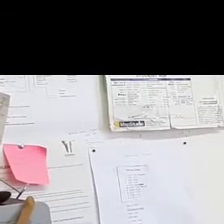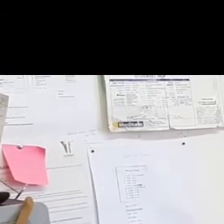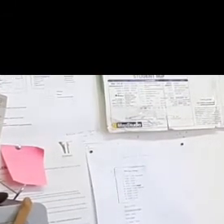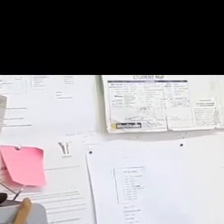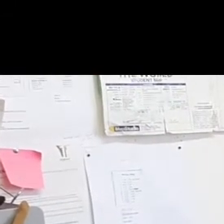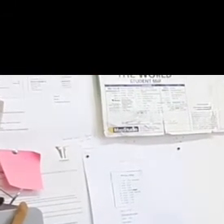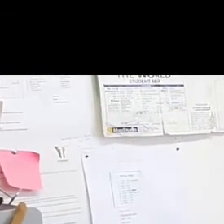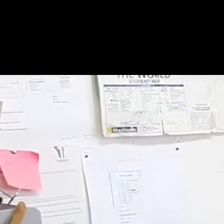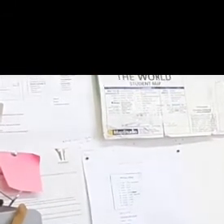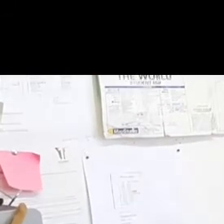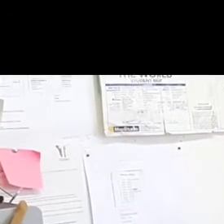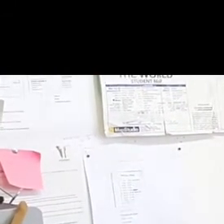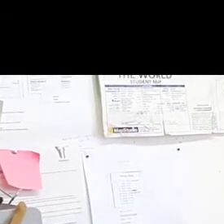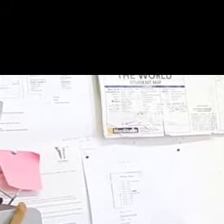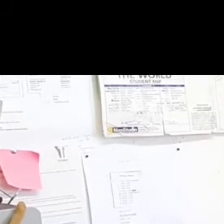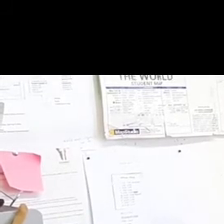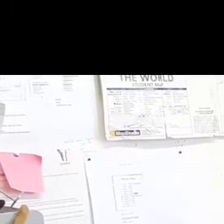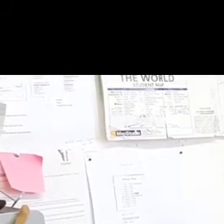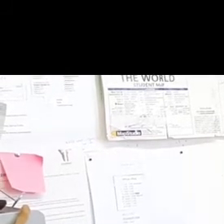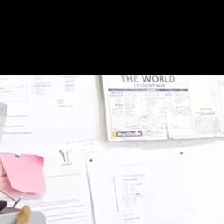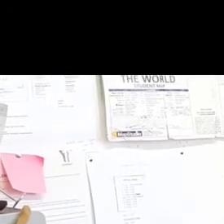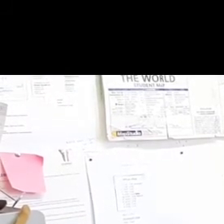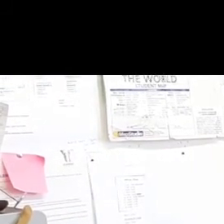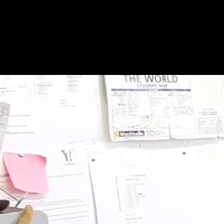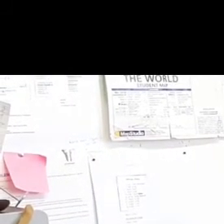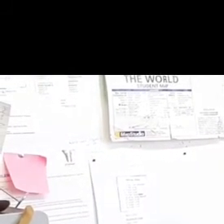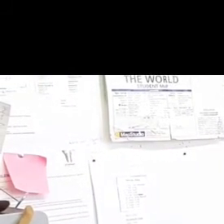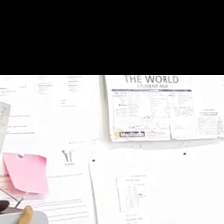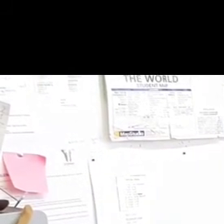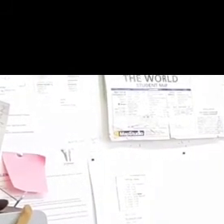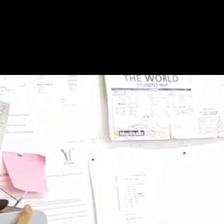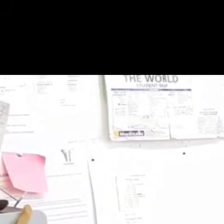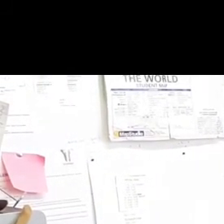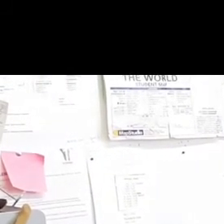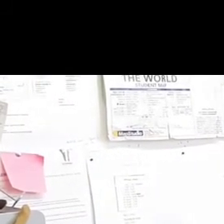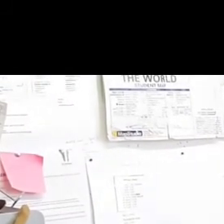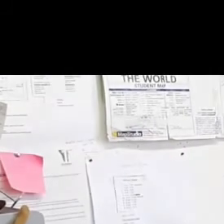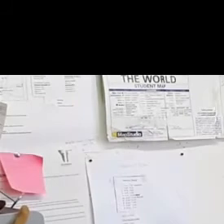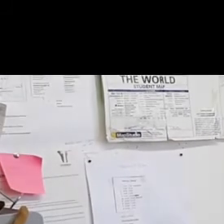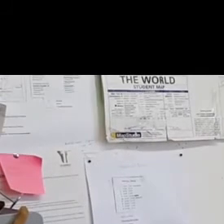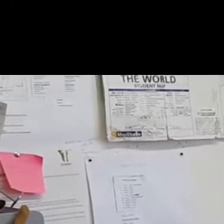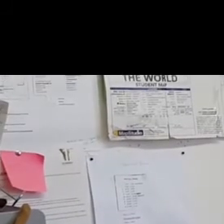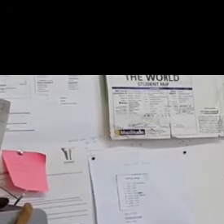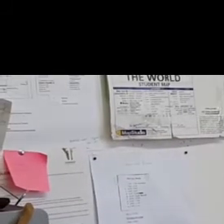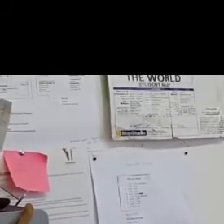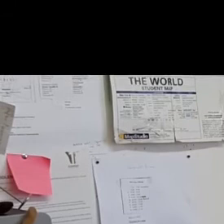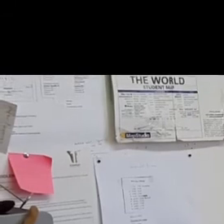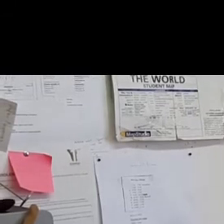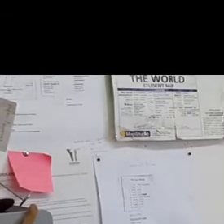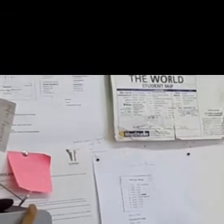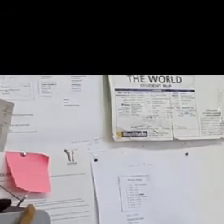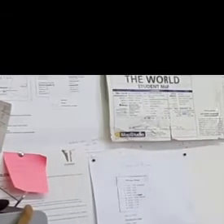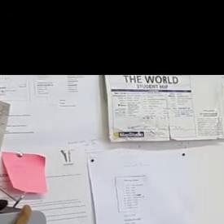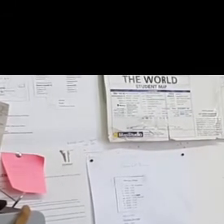into it and see maybe what we can add that we have done with the learners and from there we kicked off. So